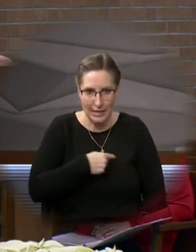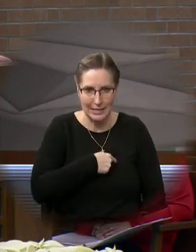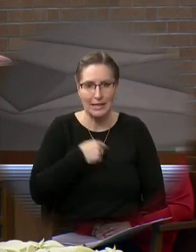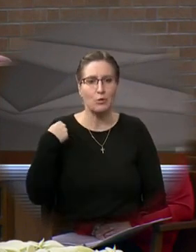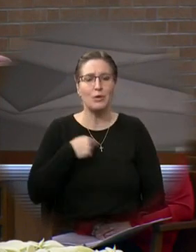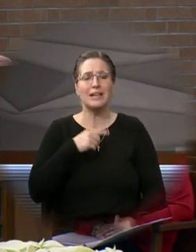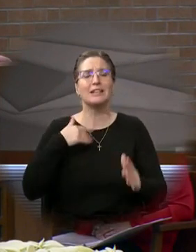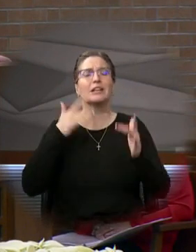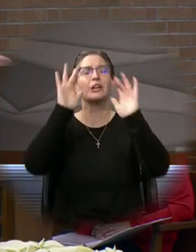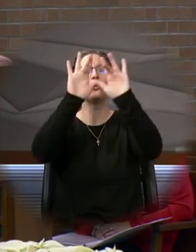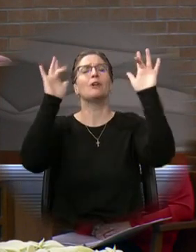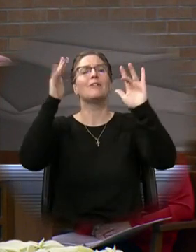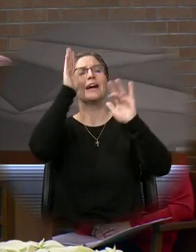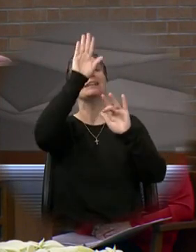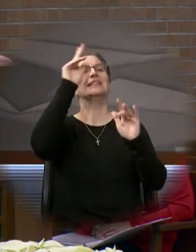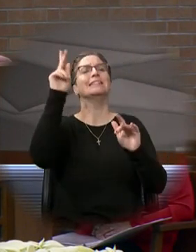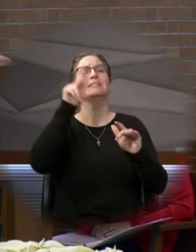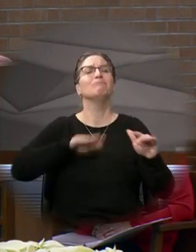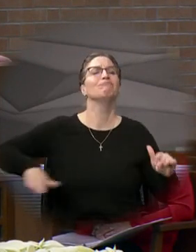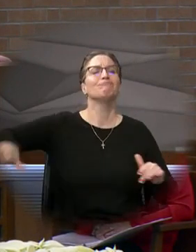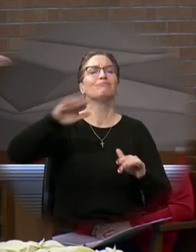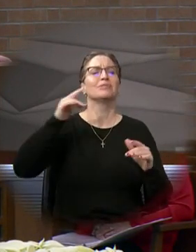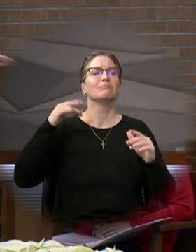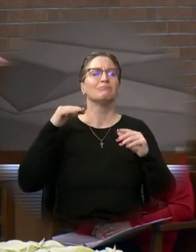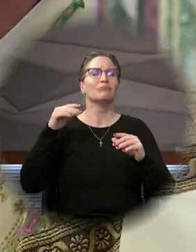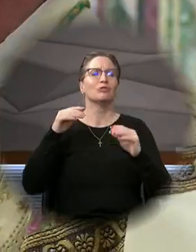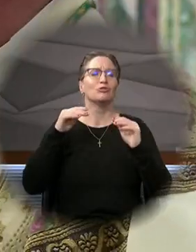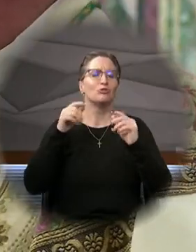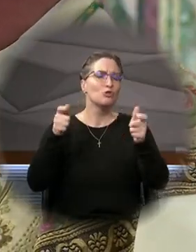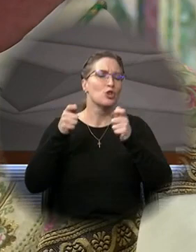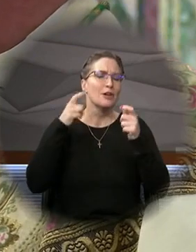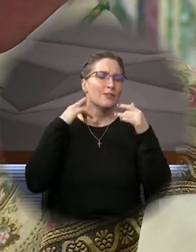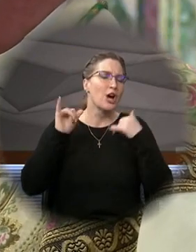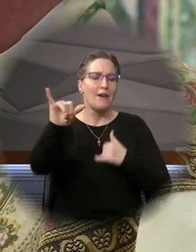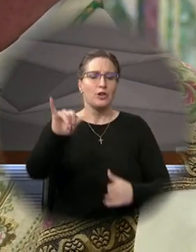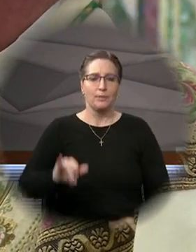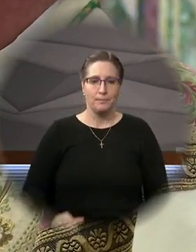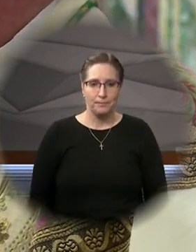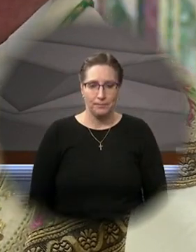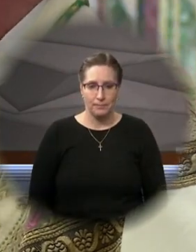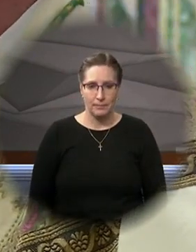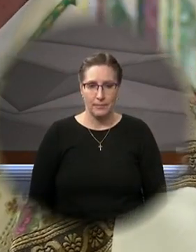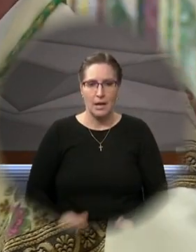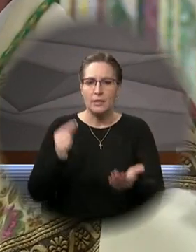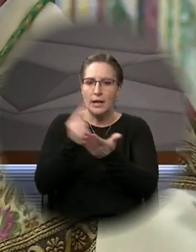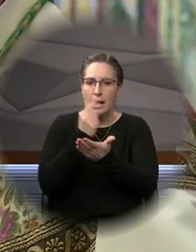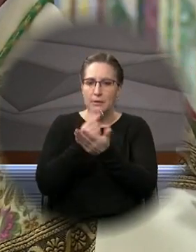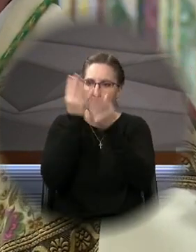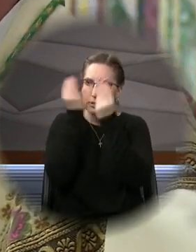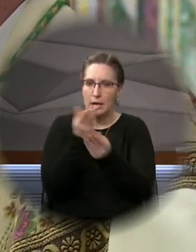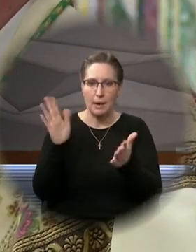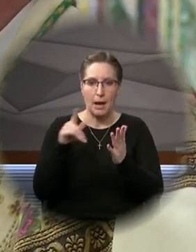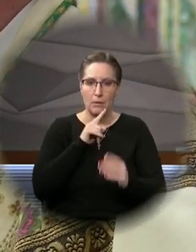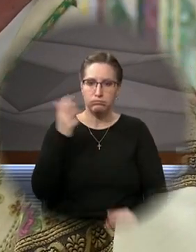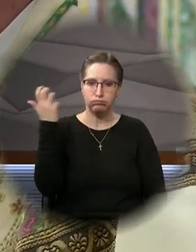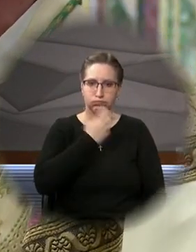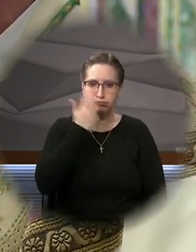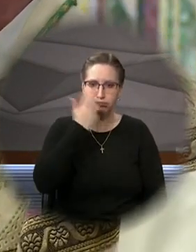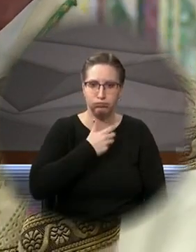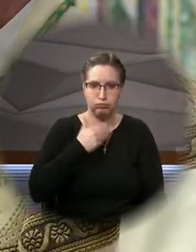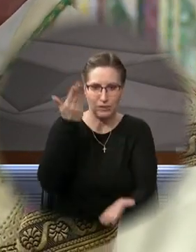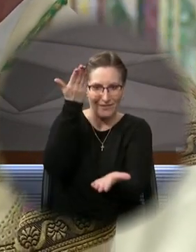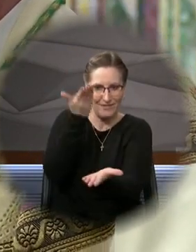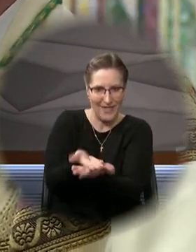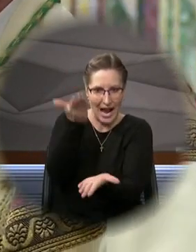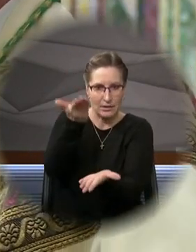the glory of his kingdom. The Gospels attest to an astonishing fact that